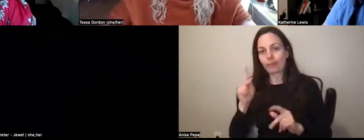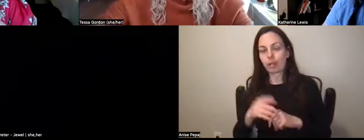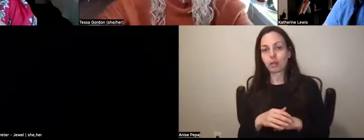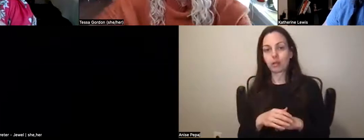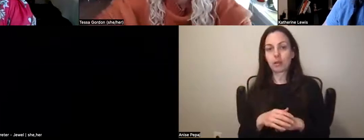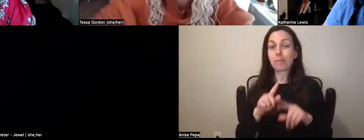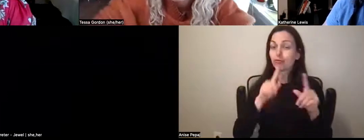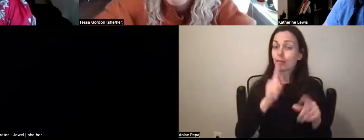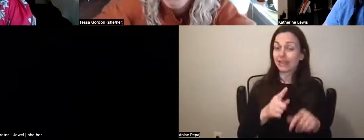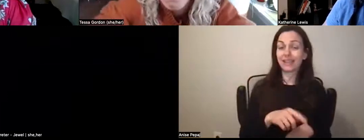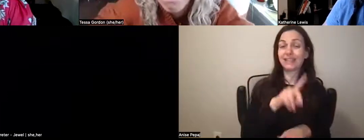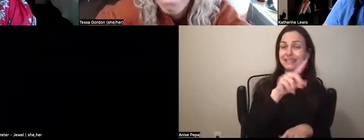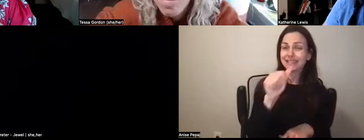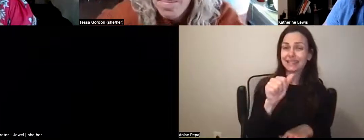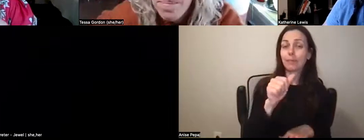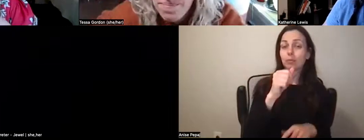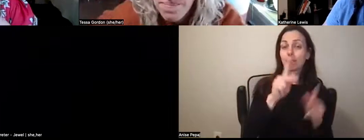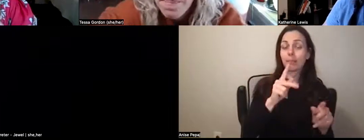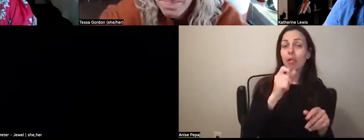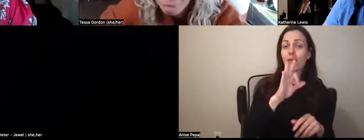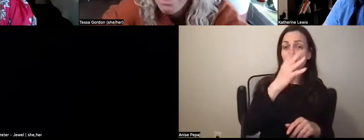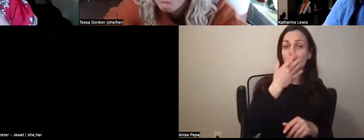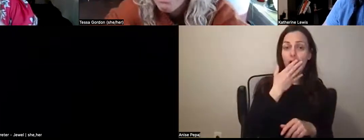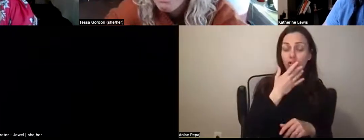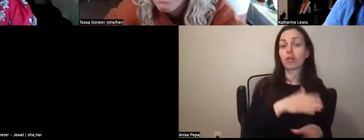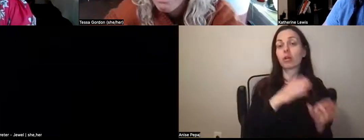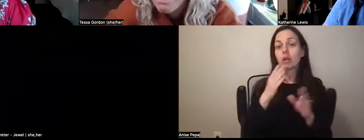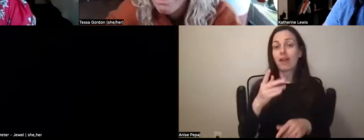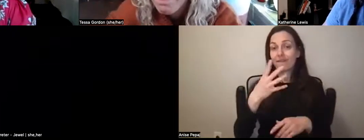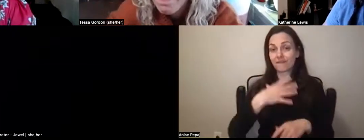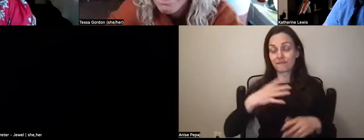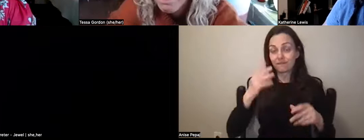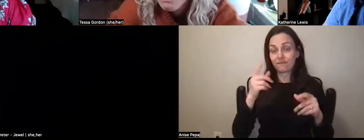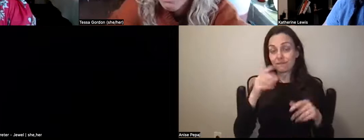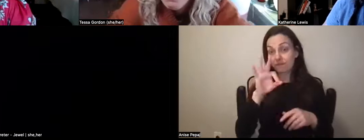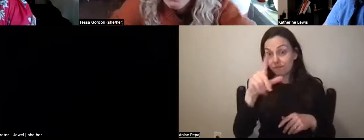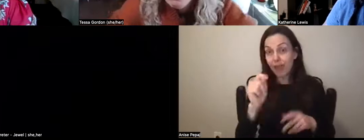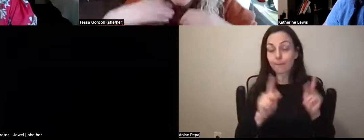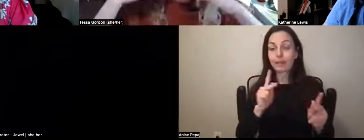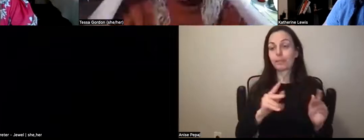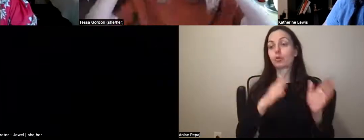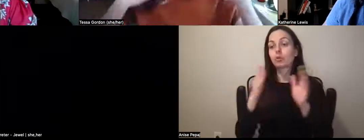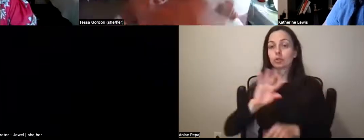color, disabled fat folks, right? LGBTQ, particularly trans people.